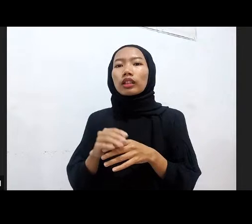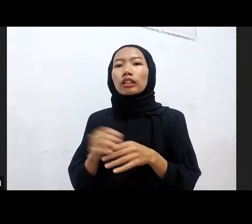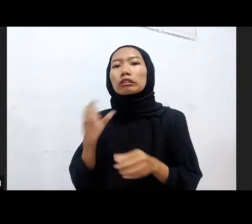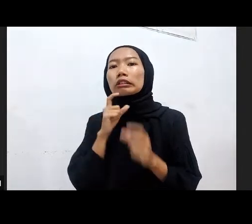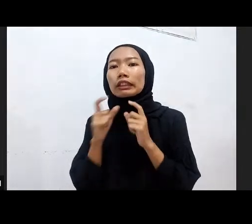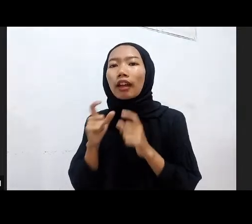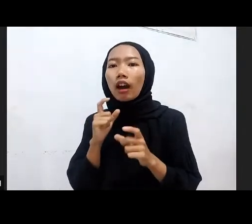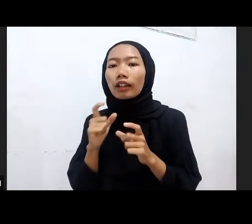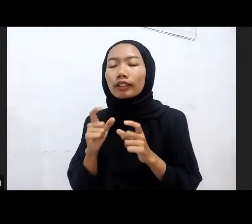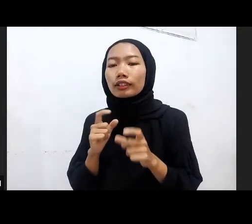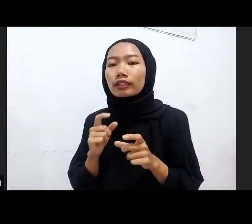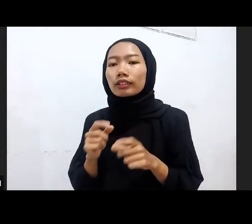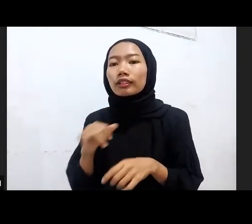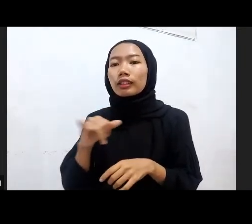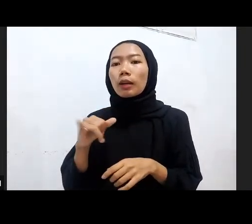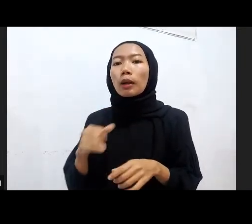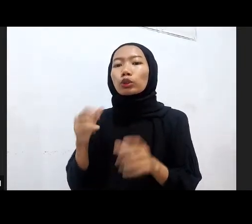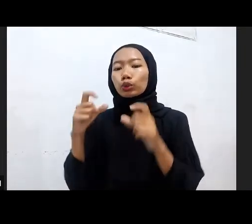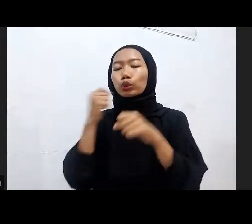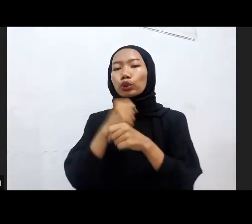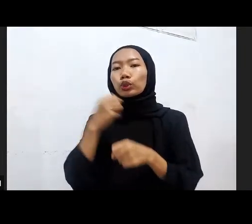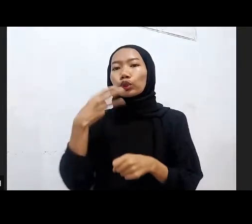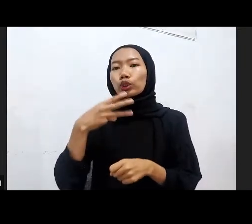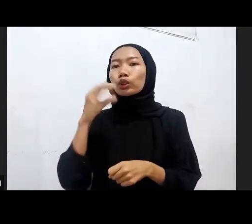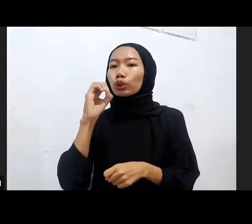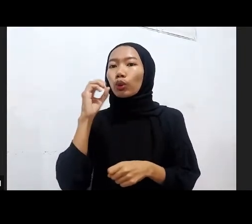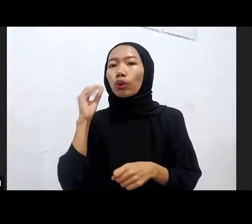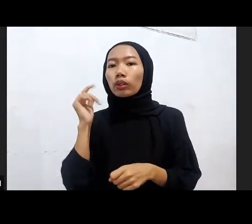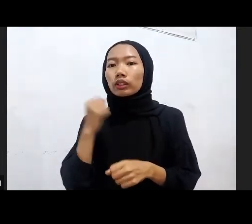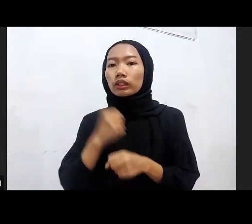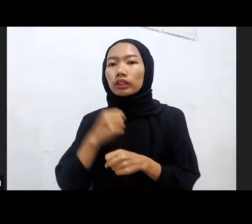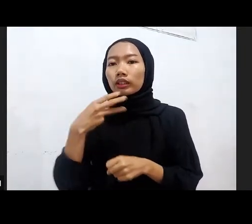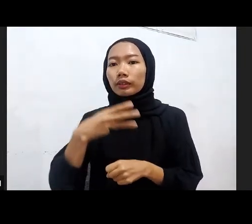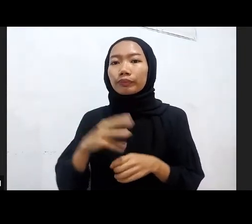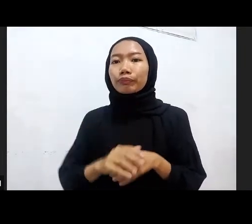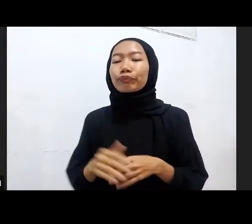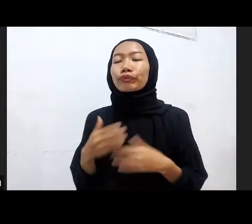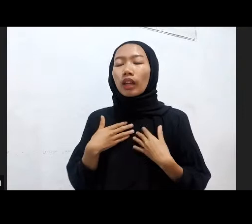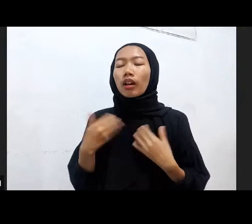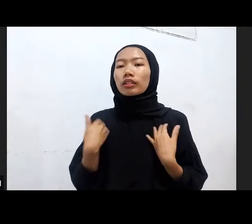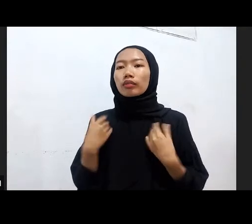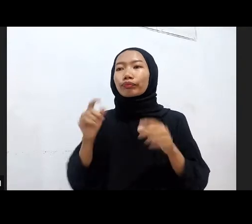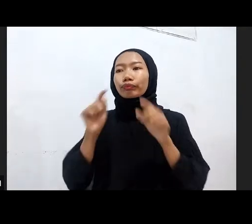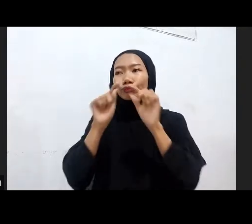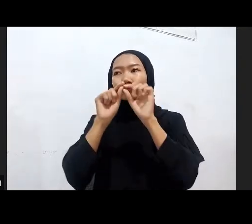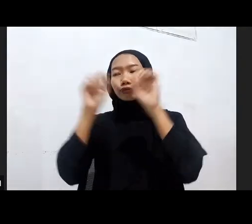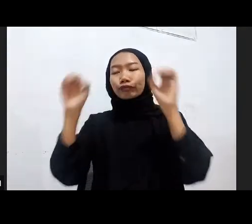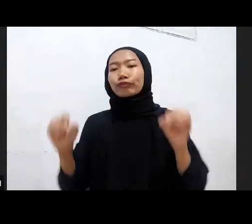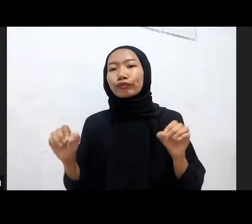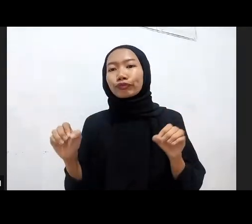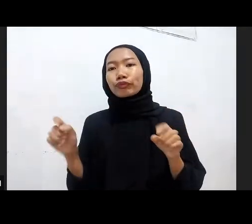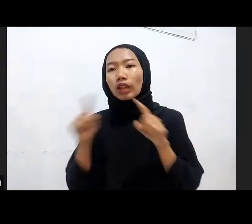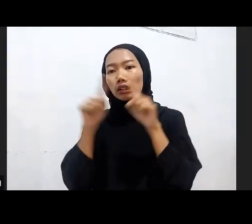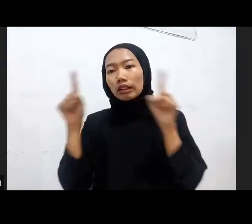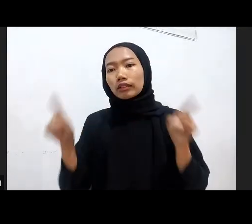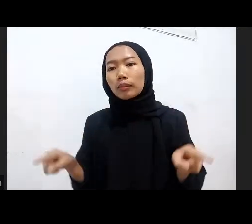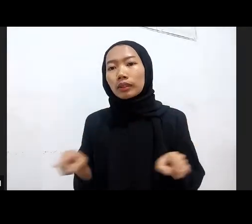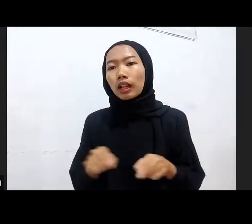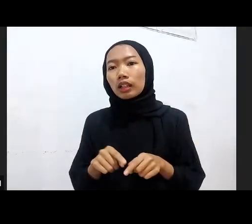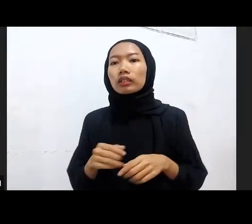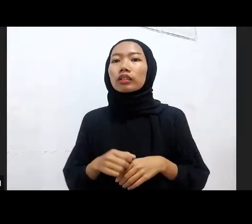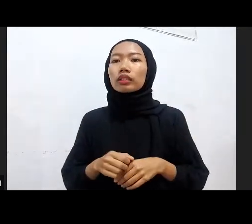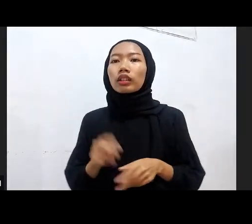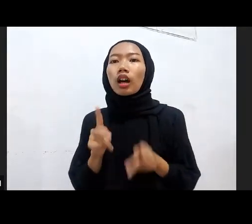that. Now, I do have a few slides, and I think after the session I might provide some links and